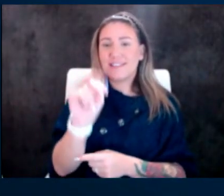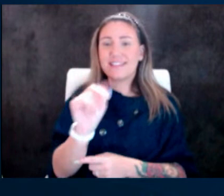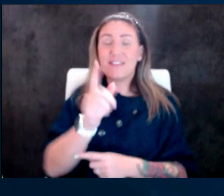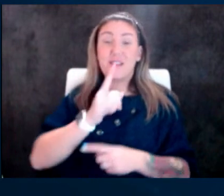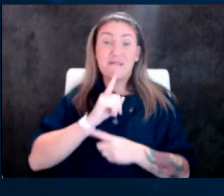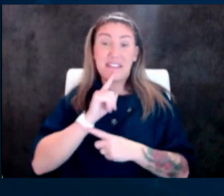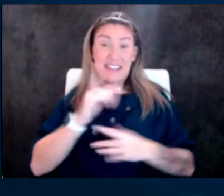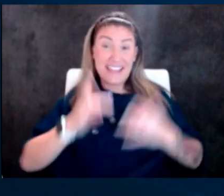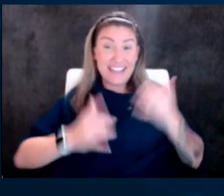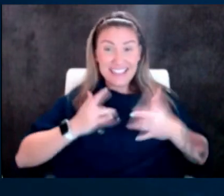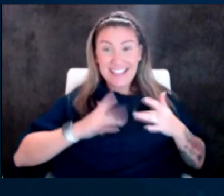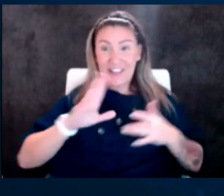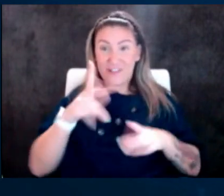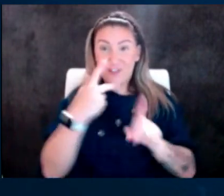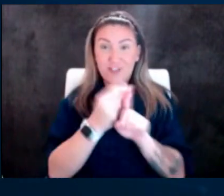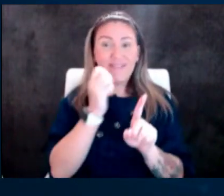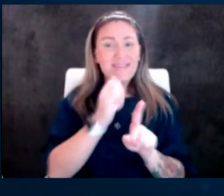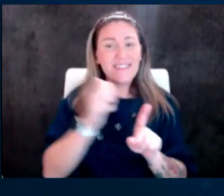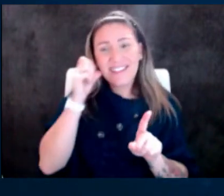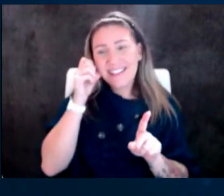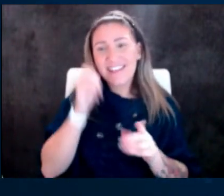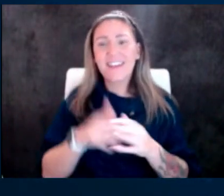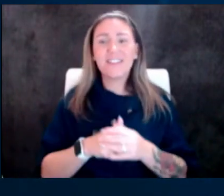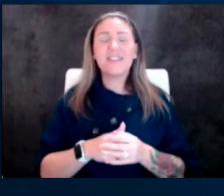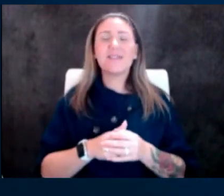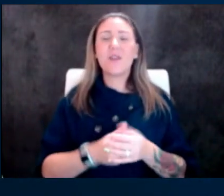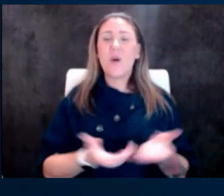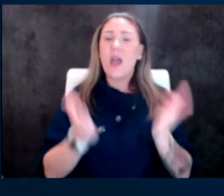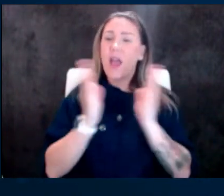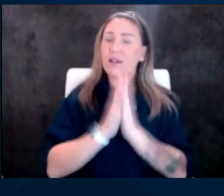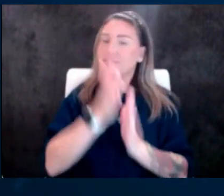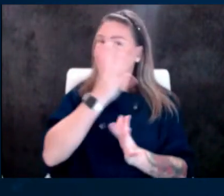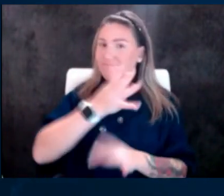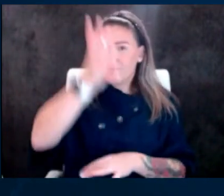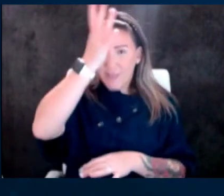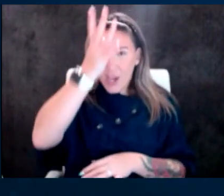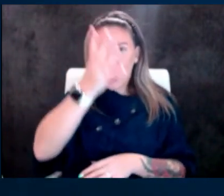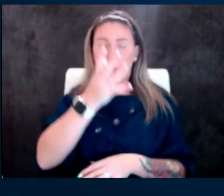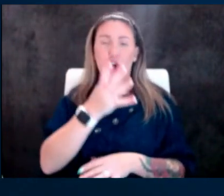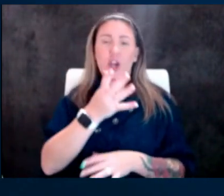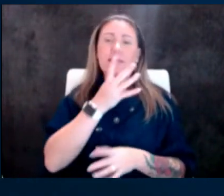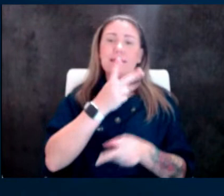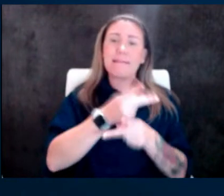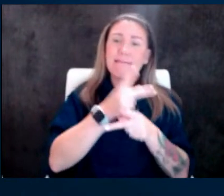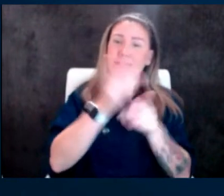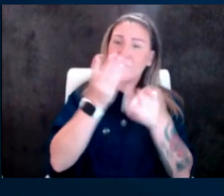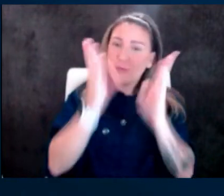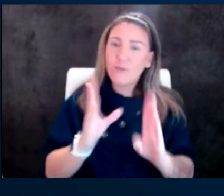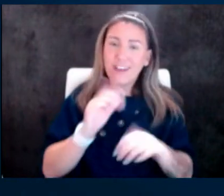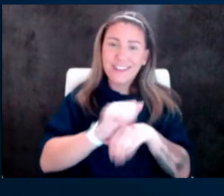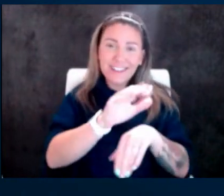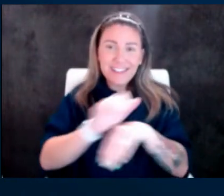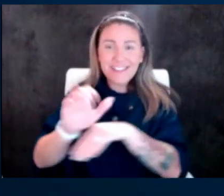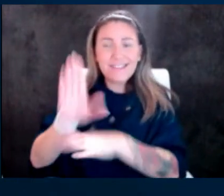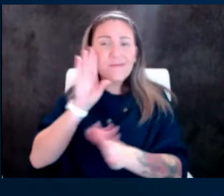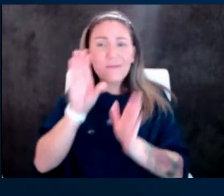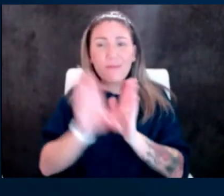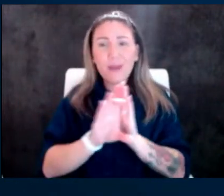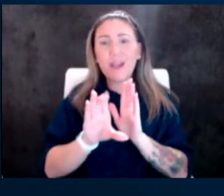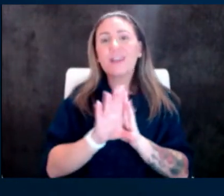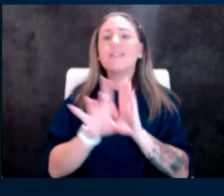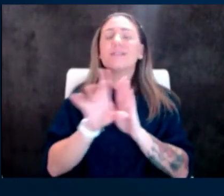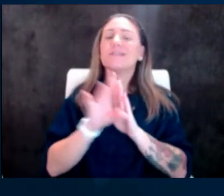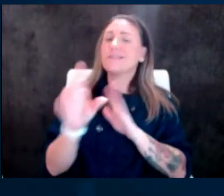shots yesterday. So we're just asking parents and caregivers to send in pictures so that we can encourage other people to get their